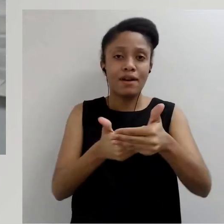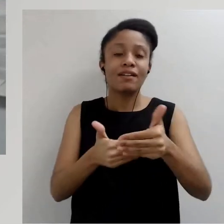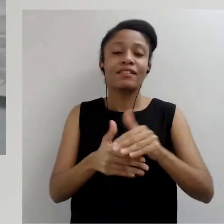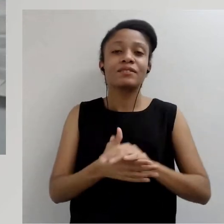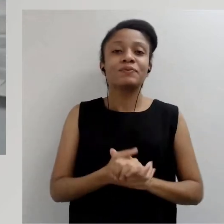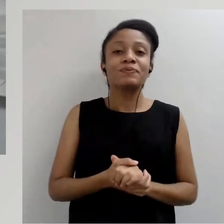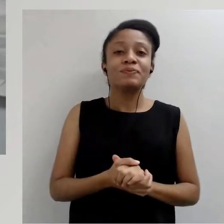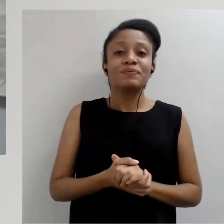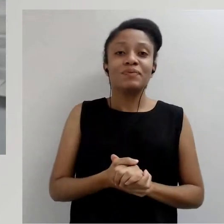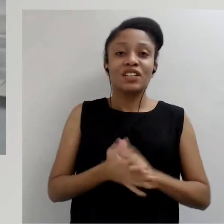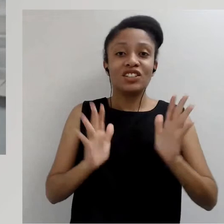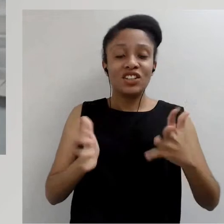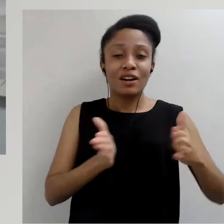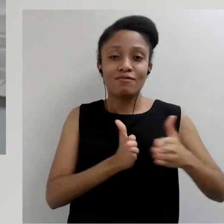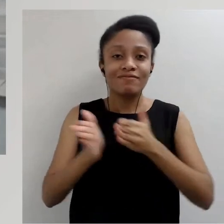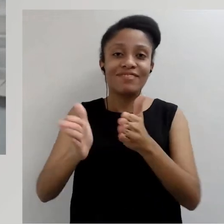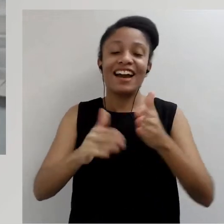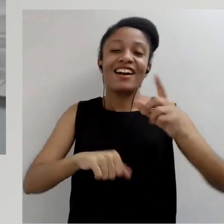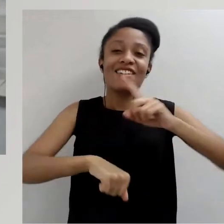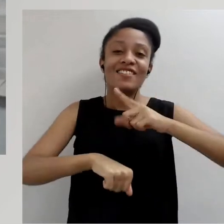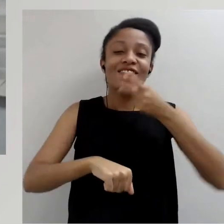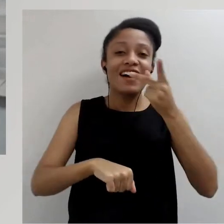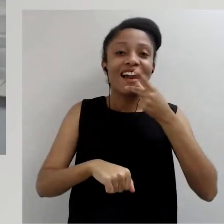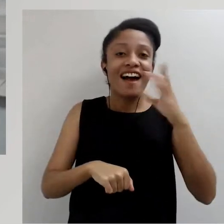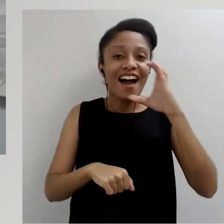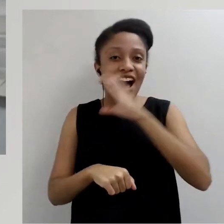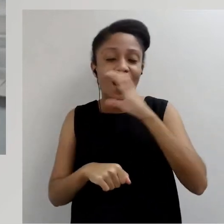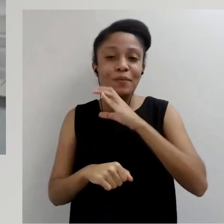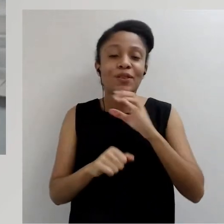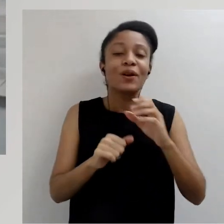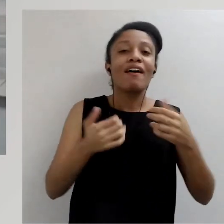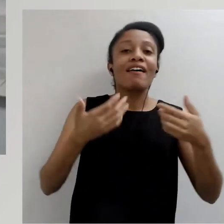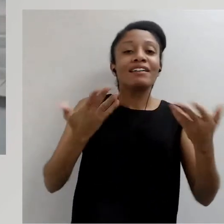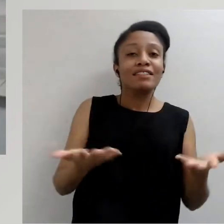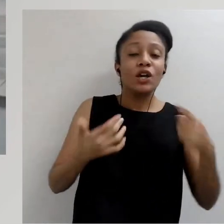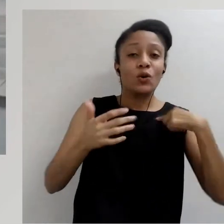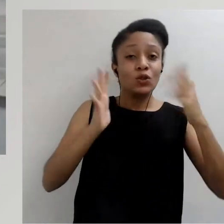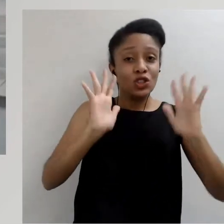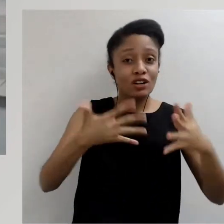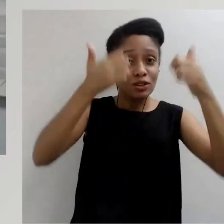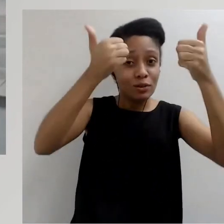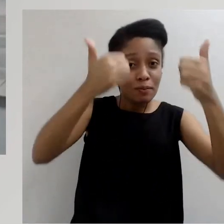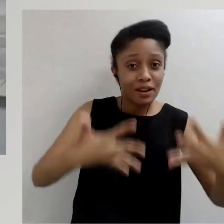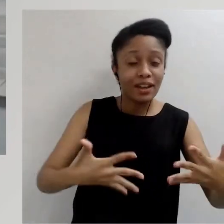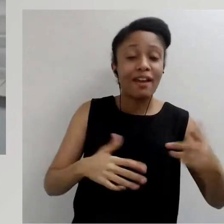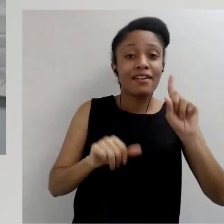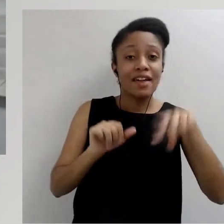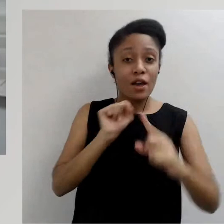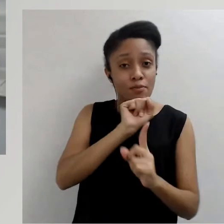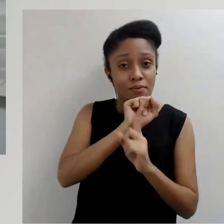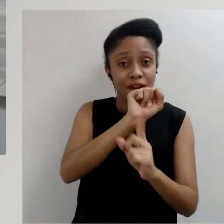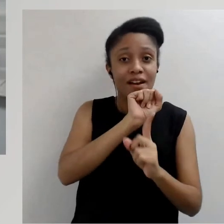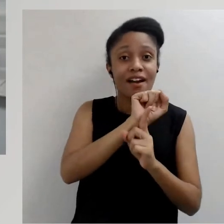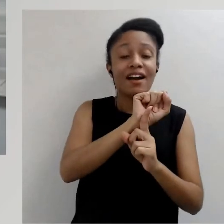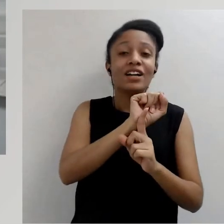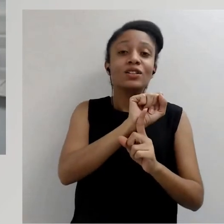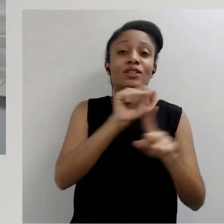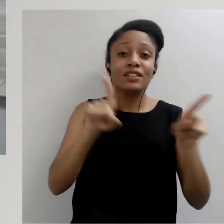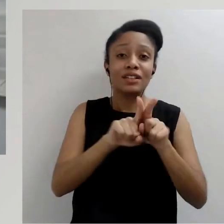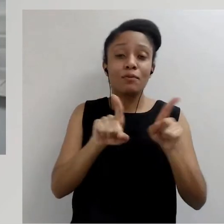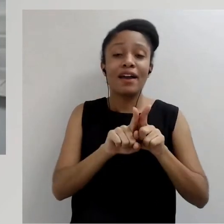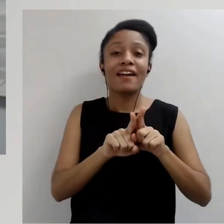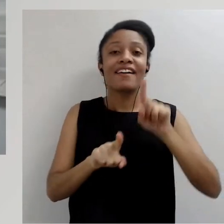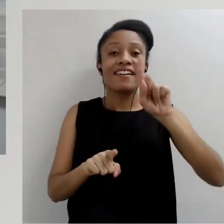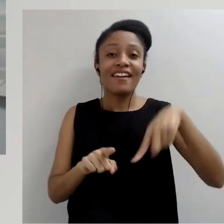past this packaging market. I try to talk a little bit about markets. I try to talk a little bit about the 100 years